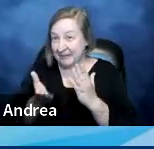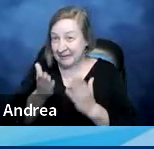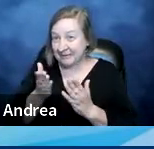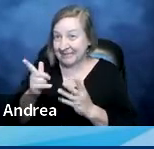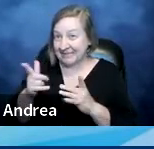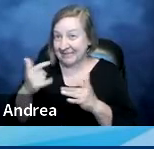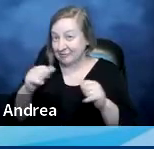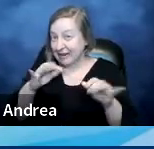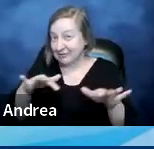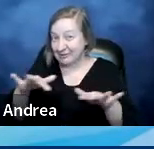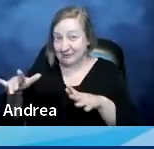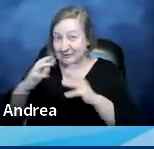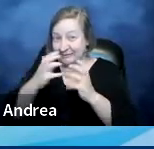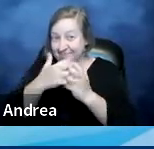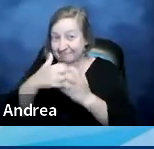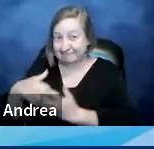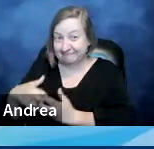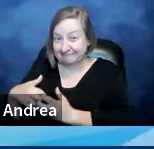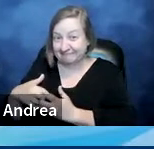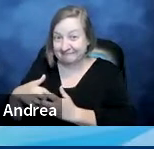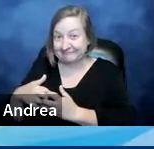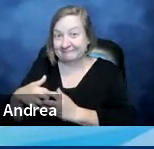getting settled.